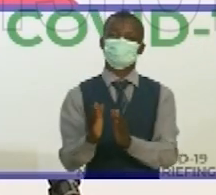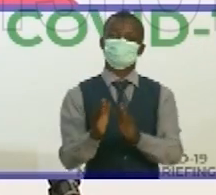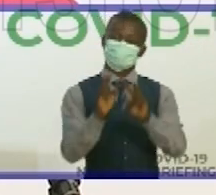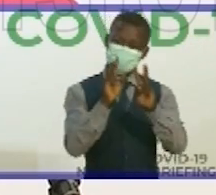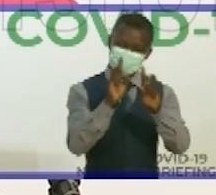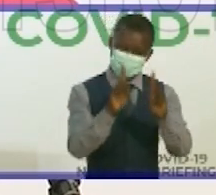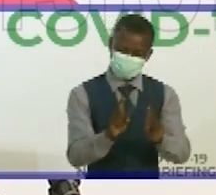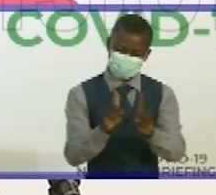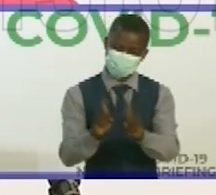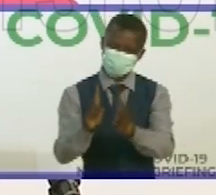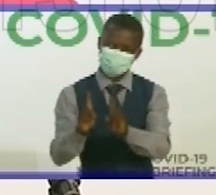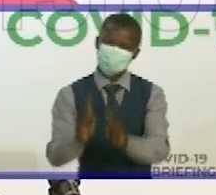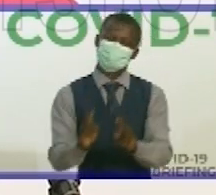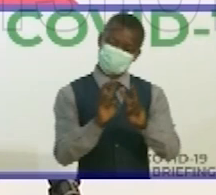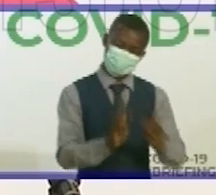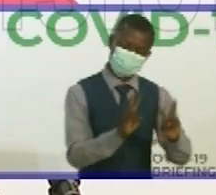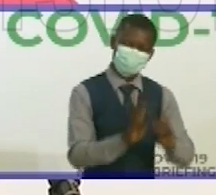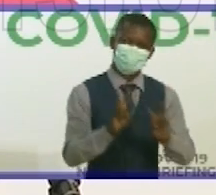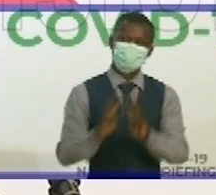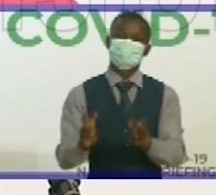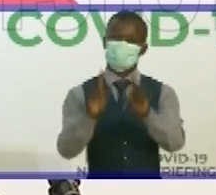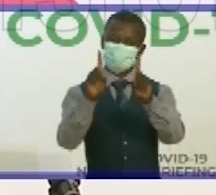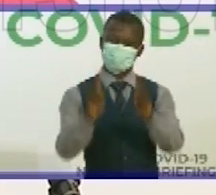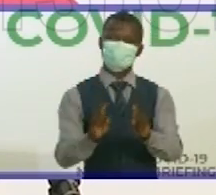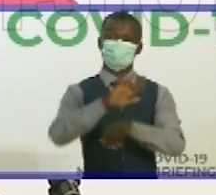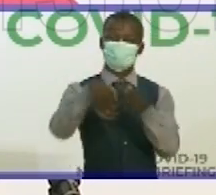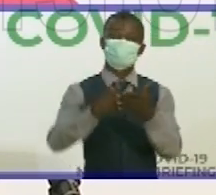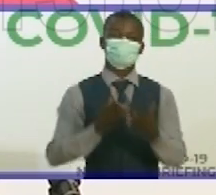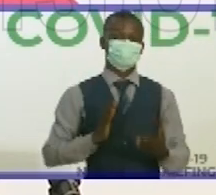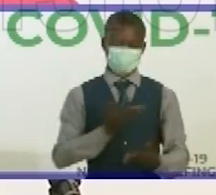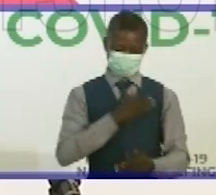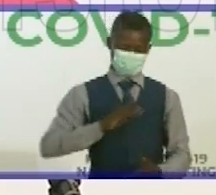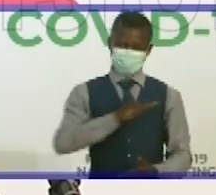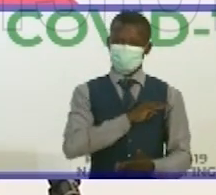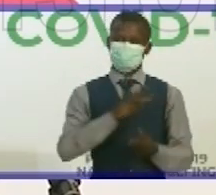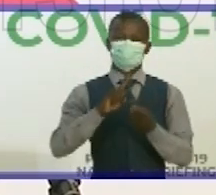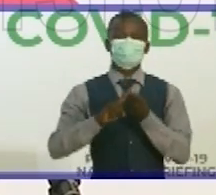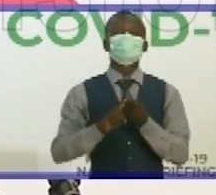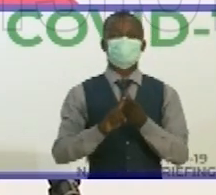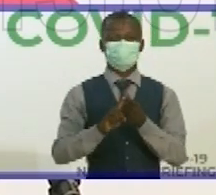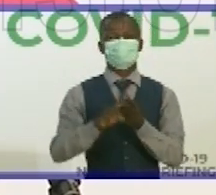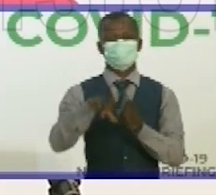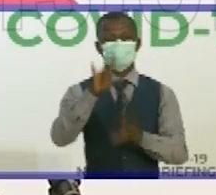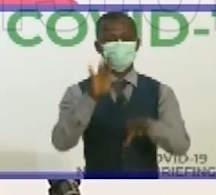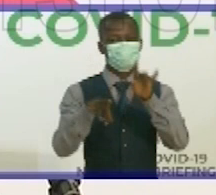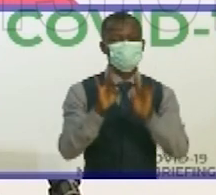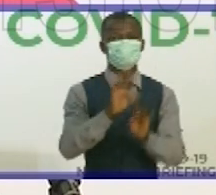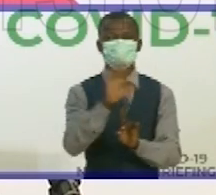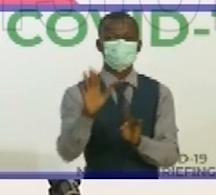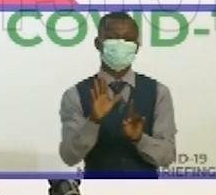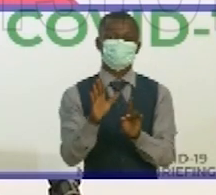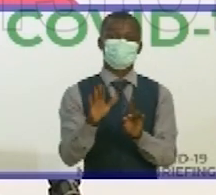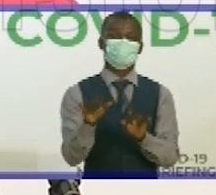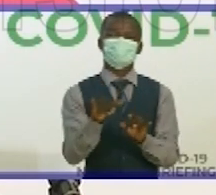and tested our members to determine their status out of